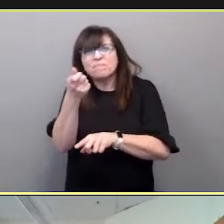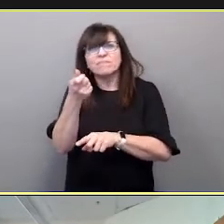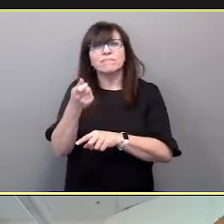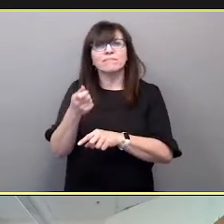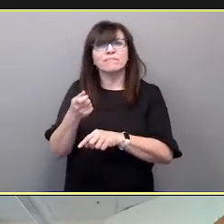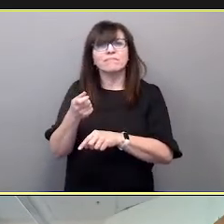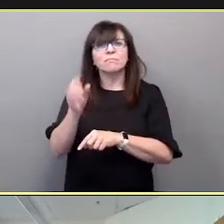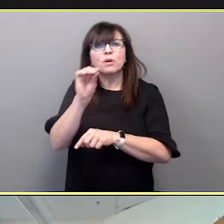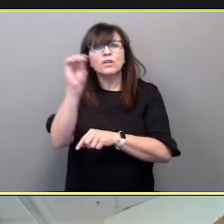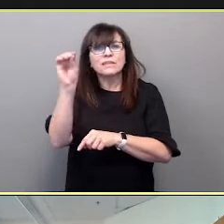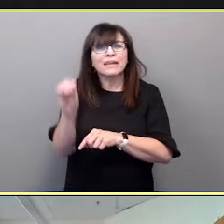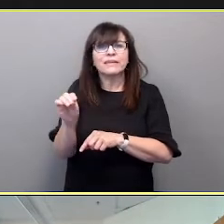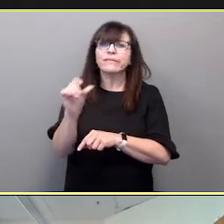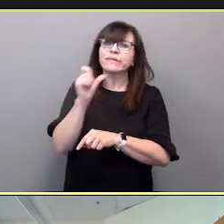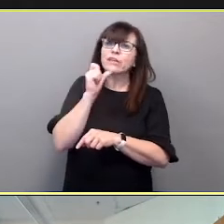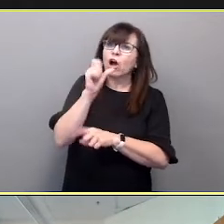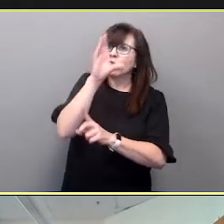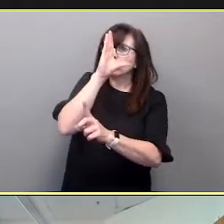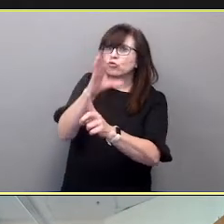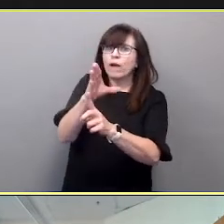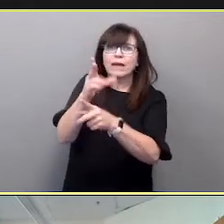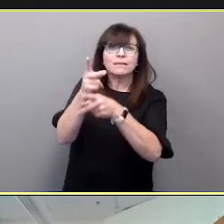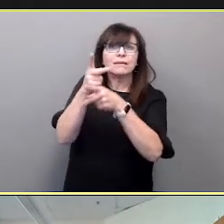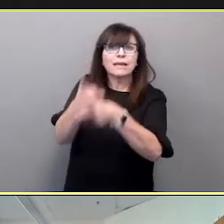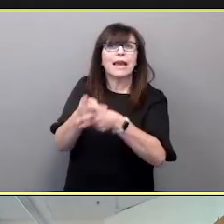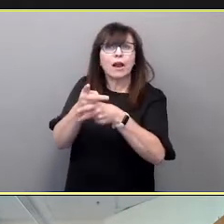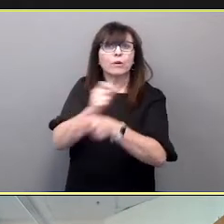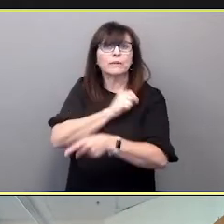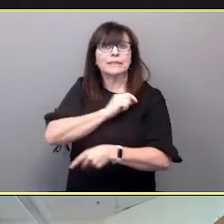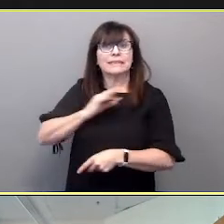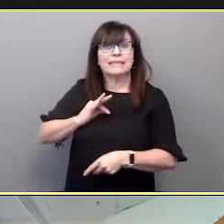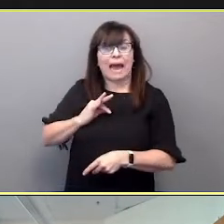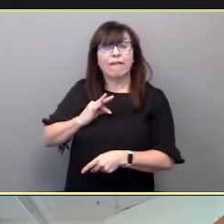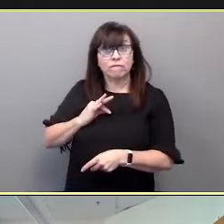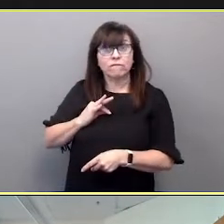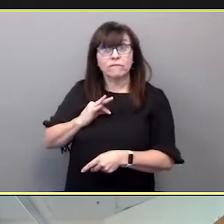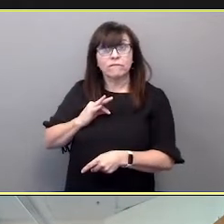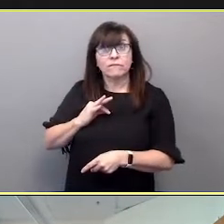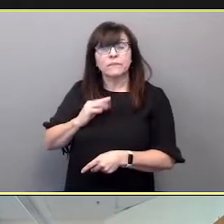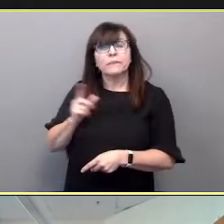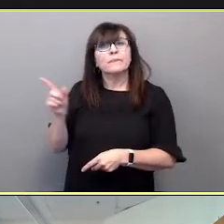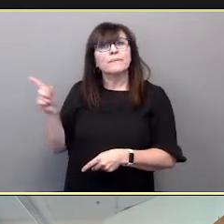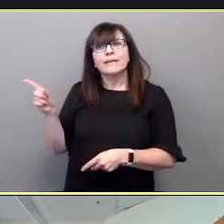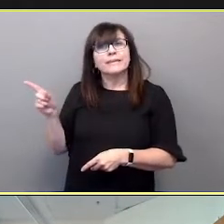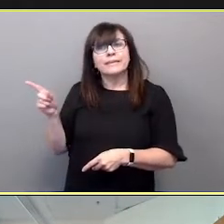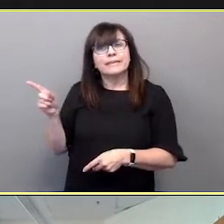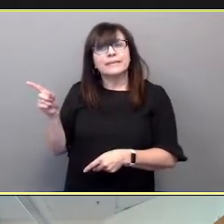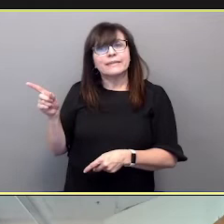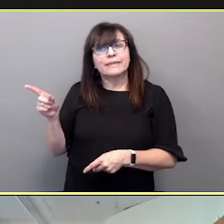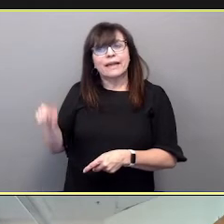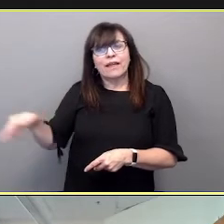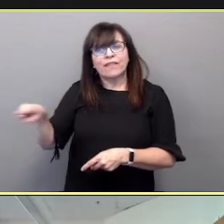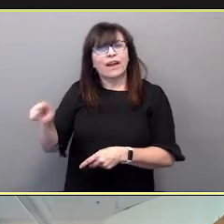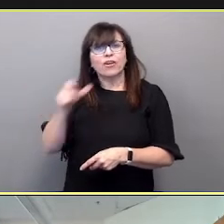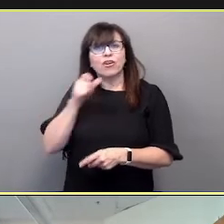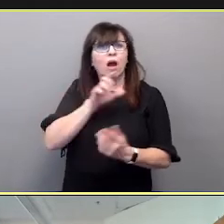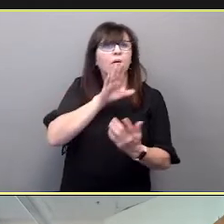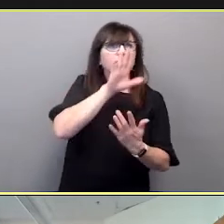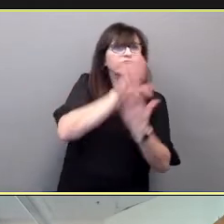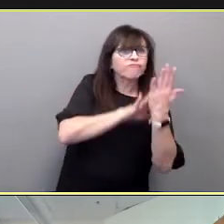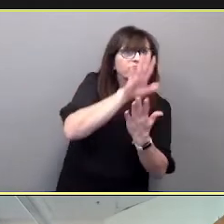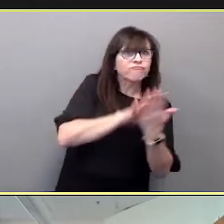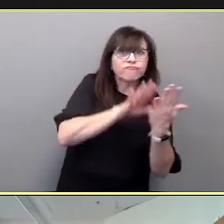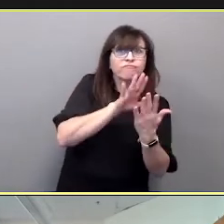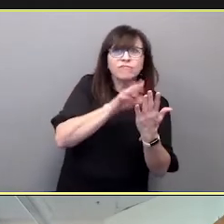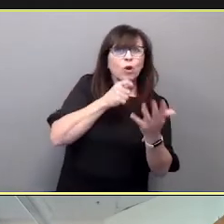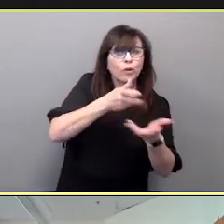of non-direct care staff who don't deal with residents and don't interact